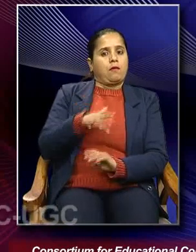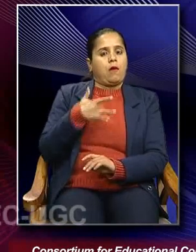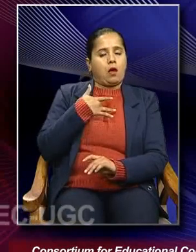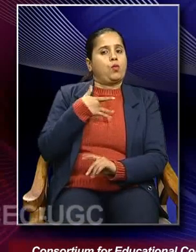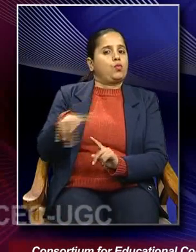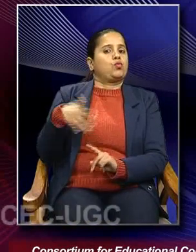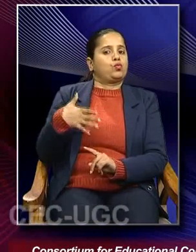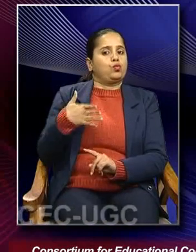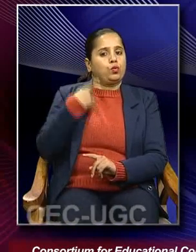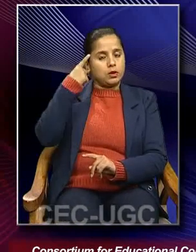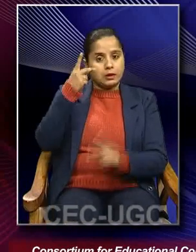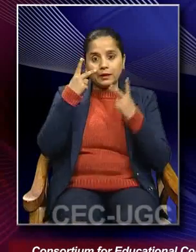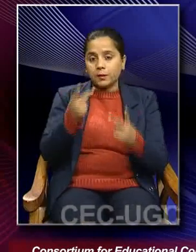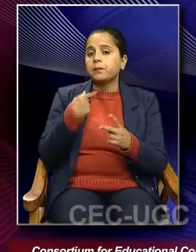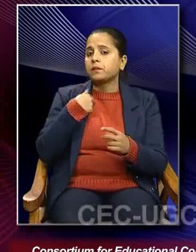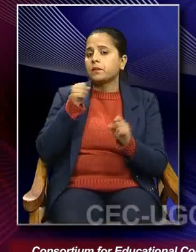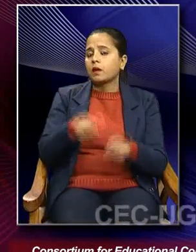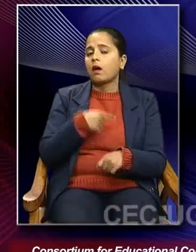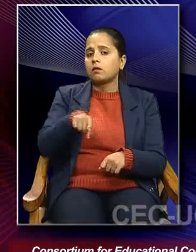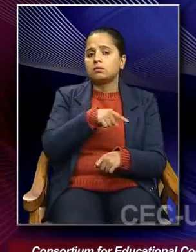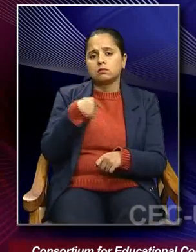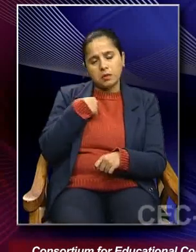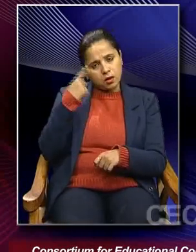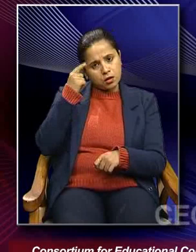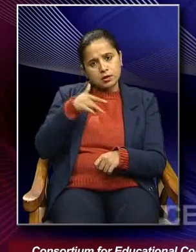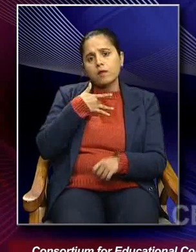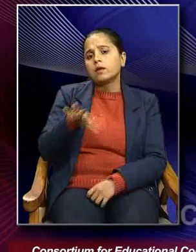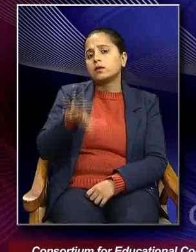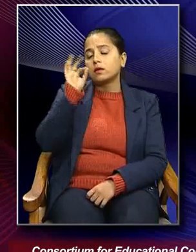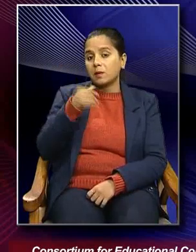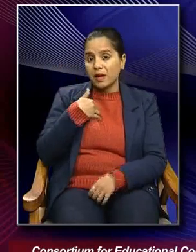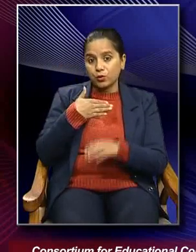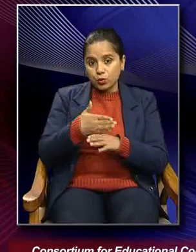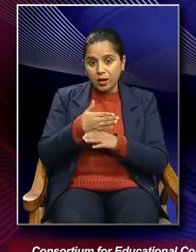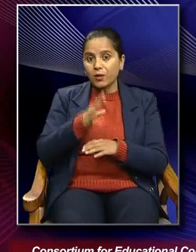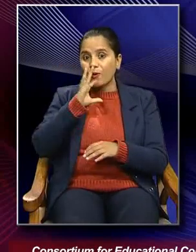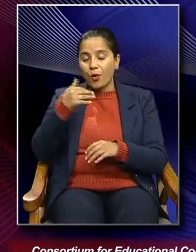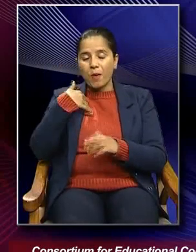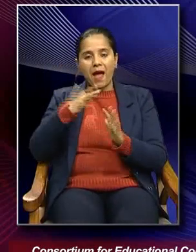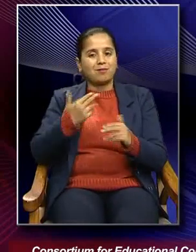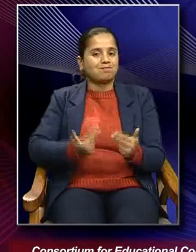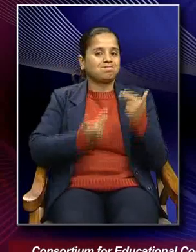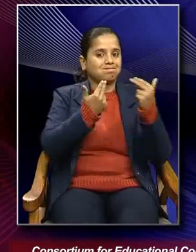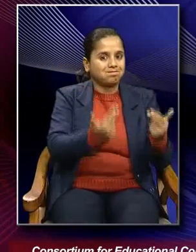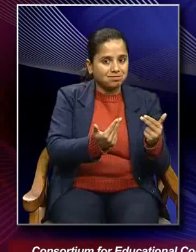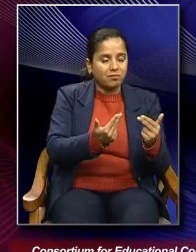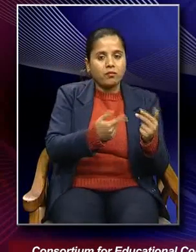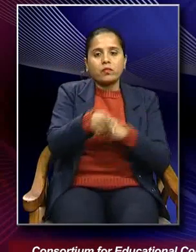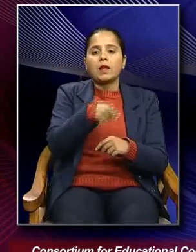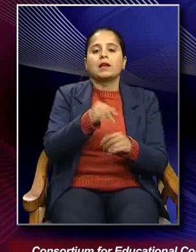So we will be objective. And when we share that reality with someone else, it